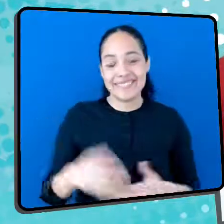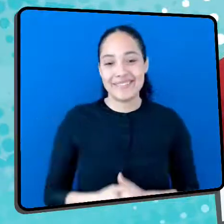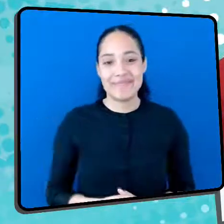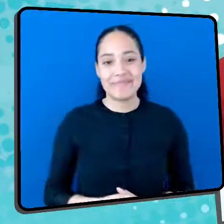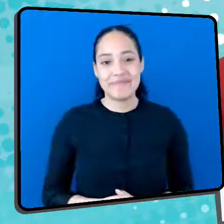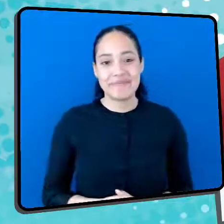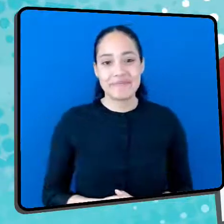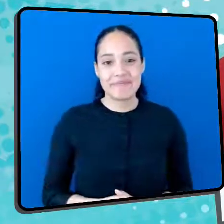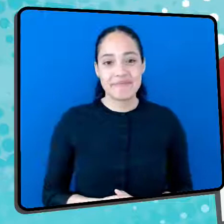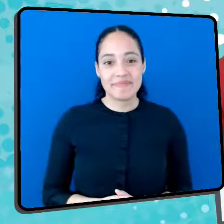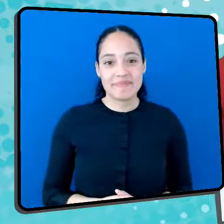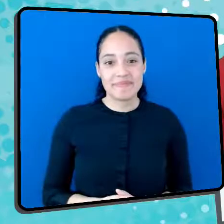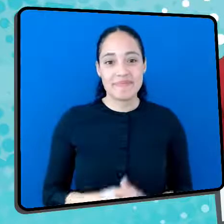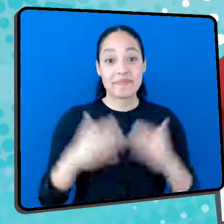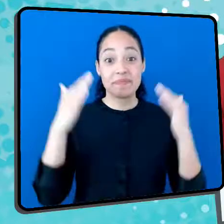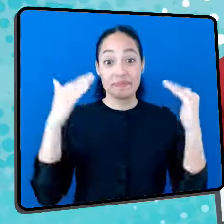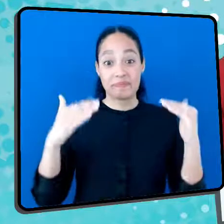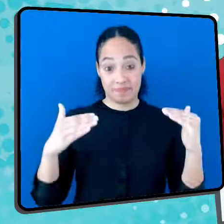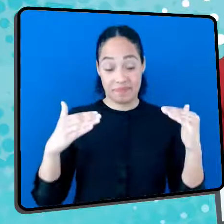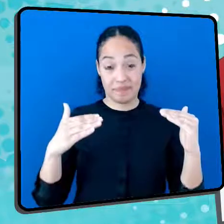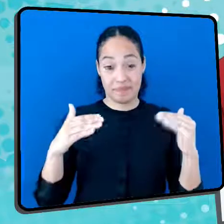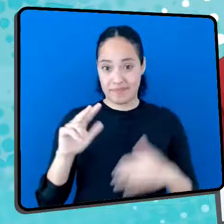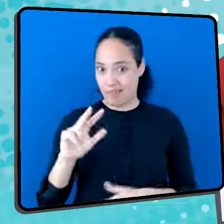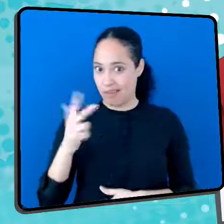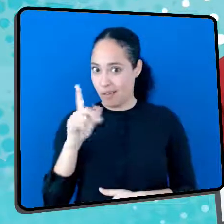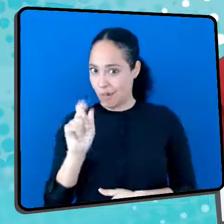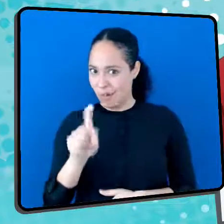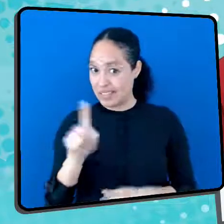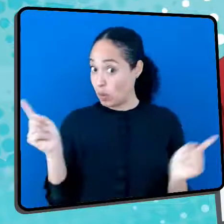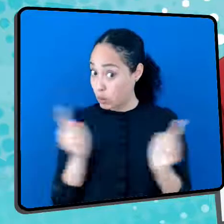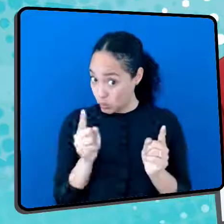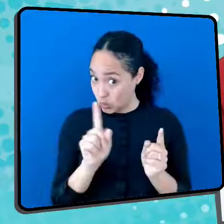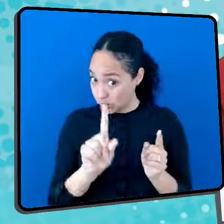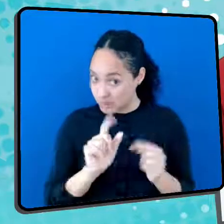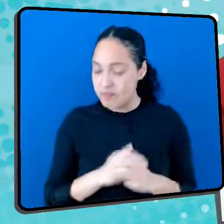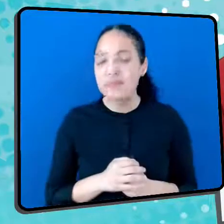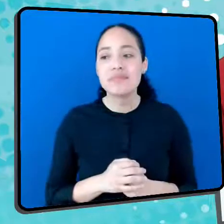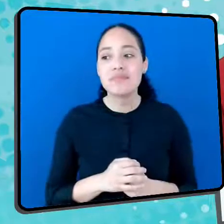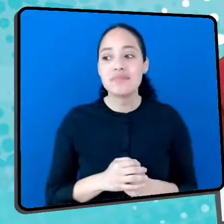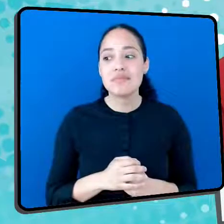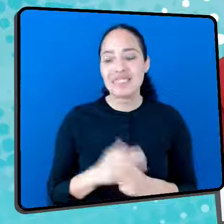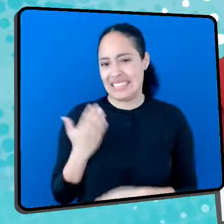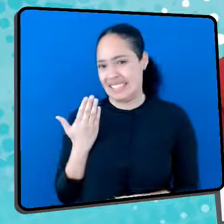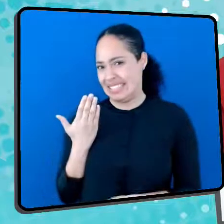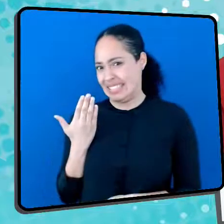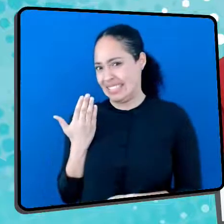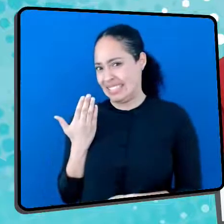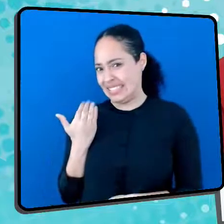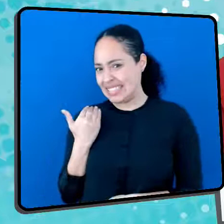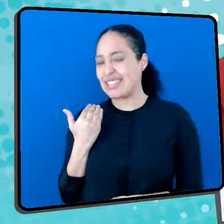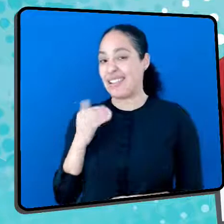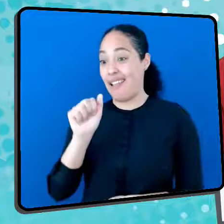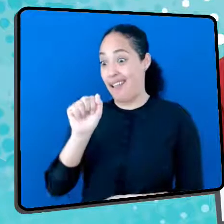On to the next. So no more than a sentence. What was the last thing you learned?